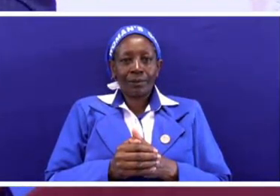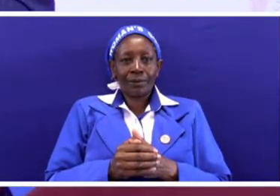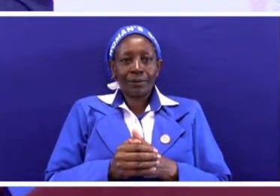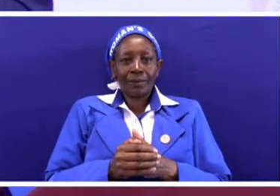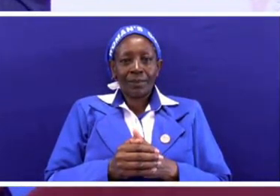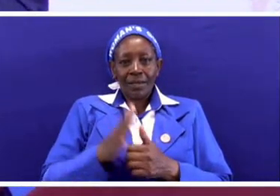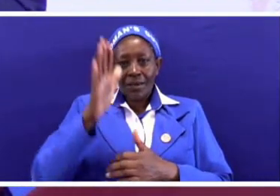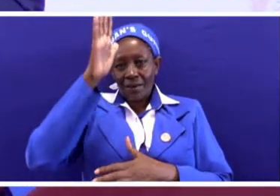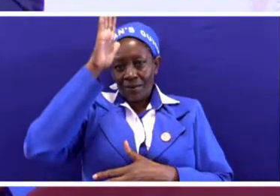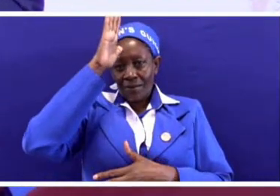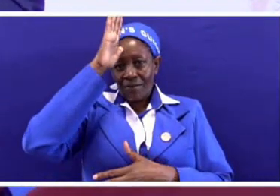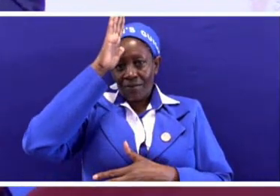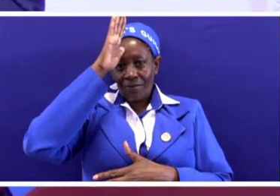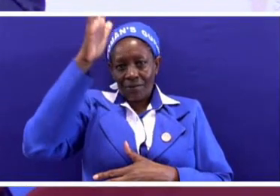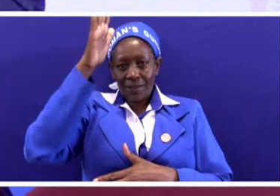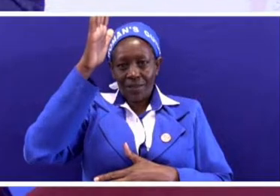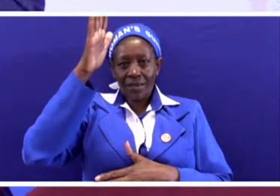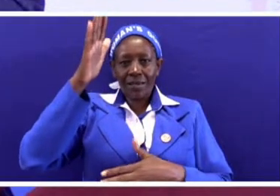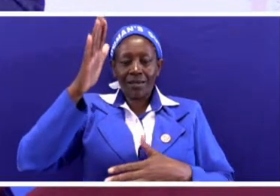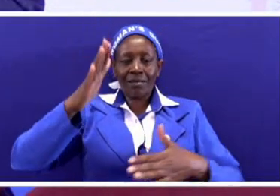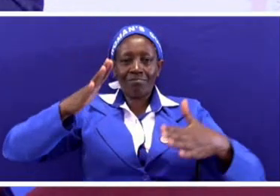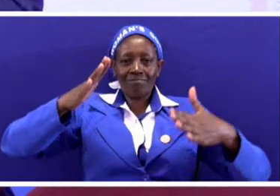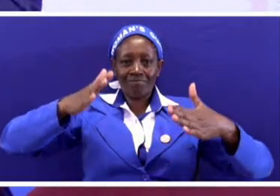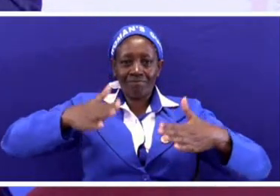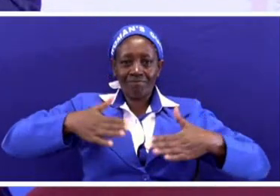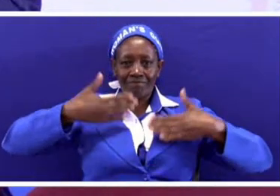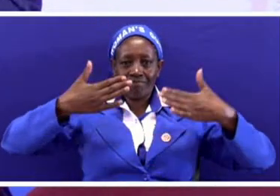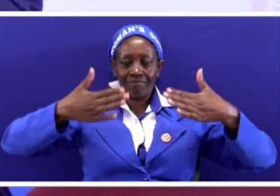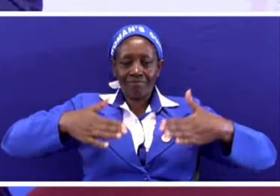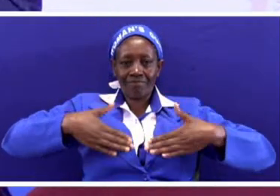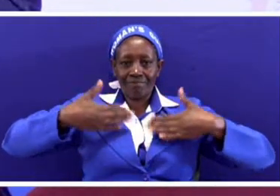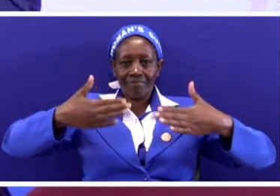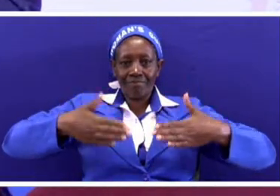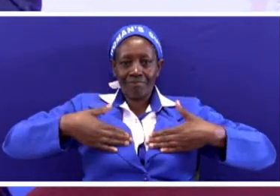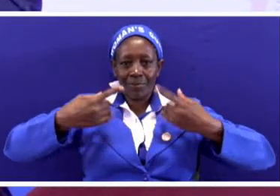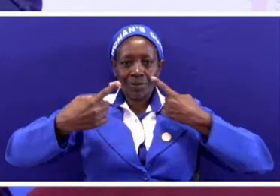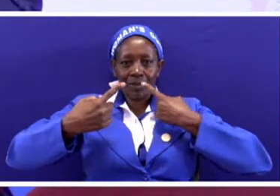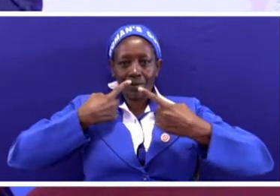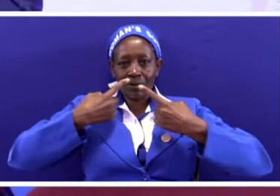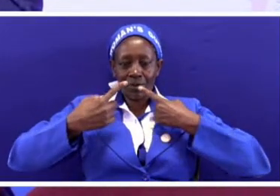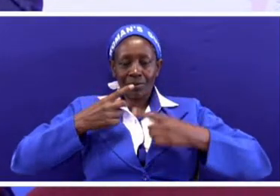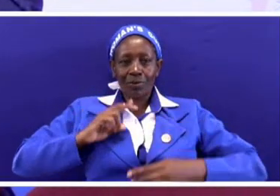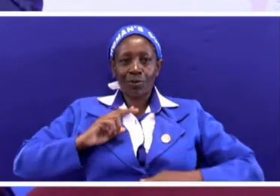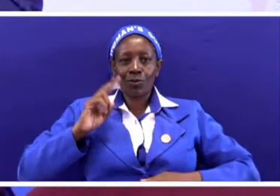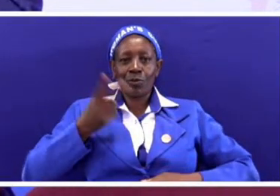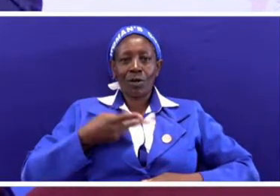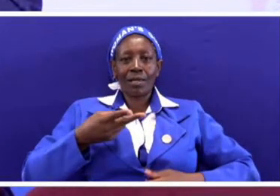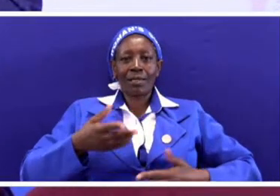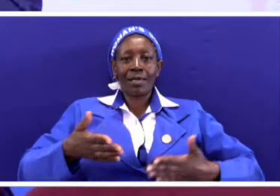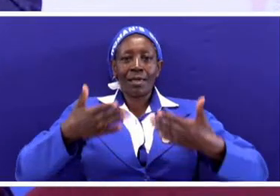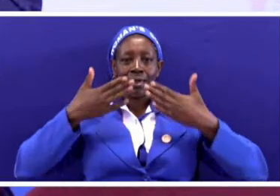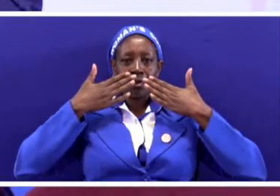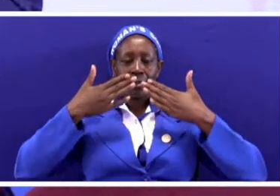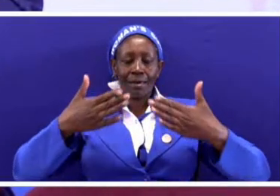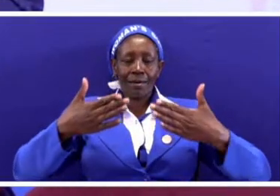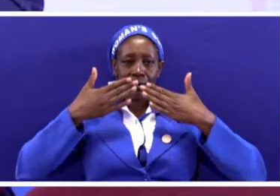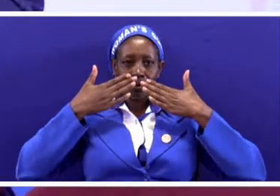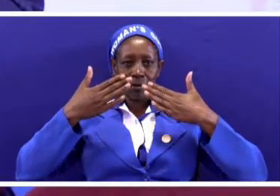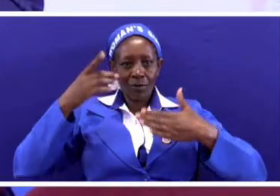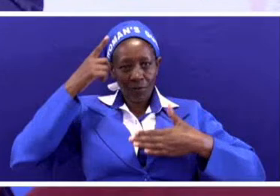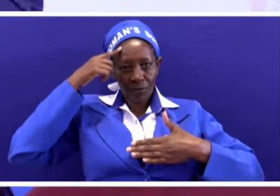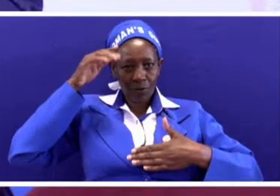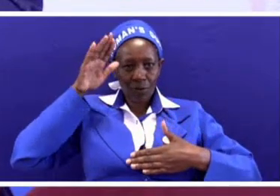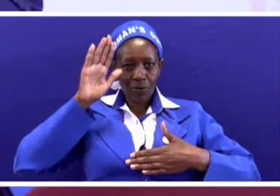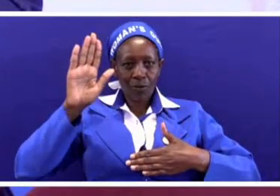Father, we are grateful for how you have spoken to us. We thank you for your word, which is life